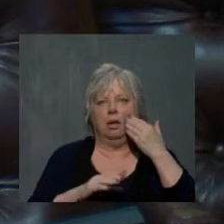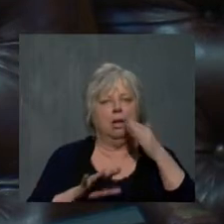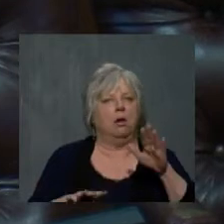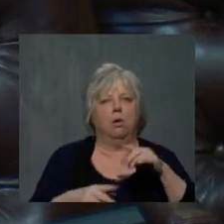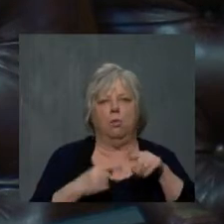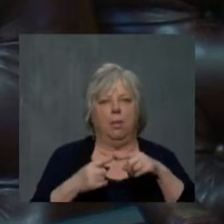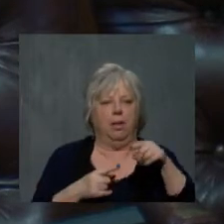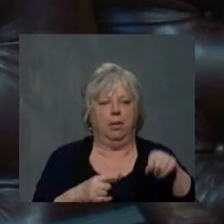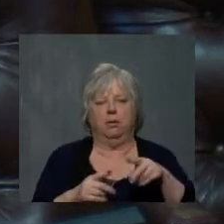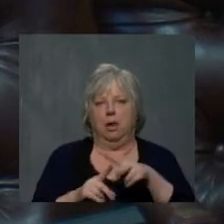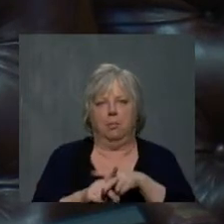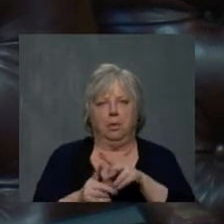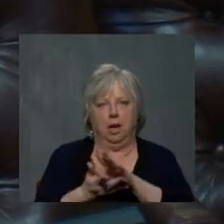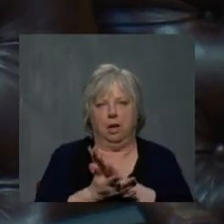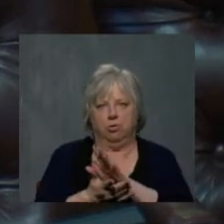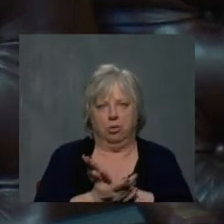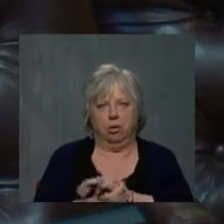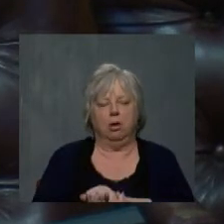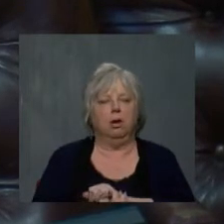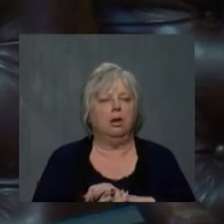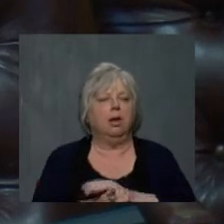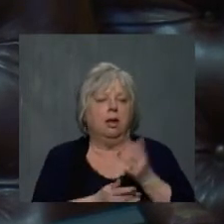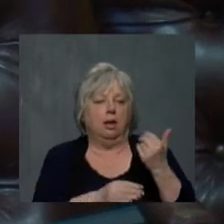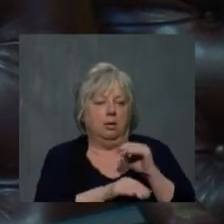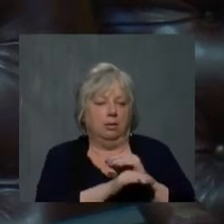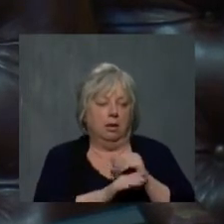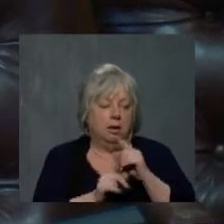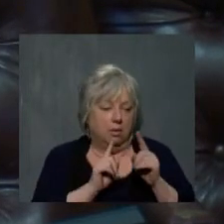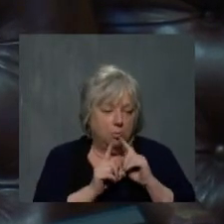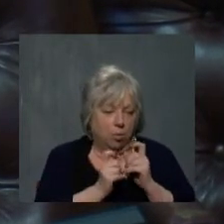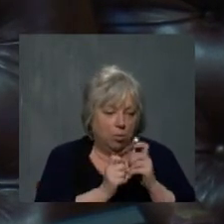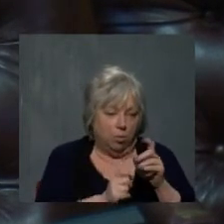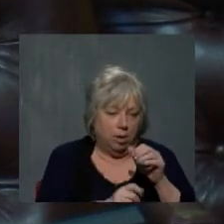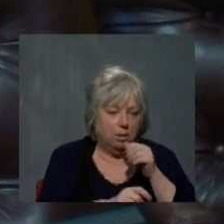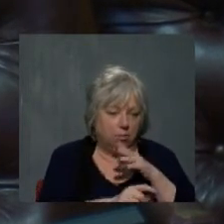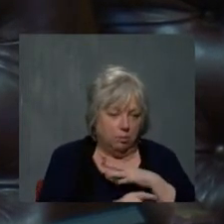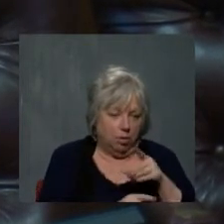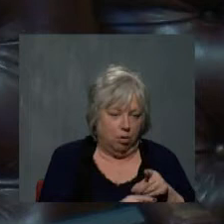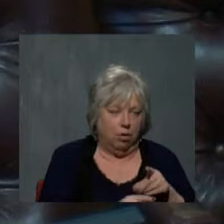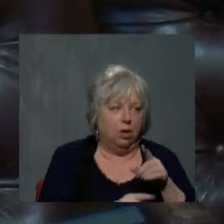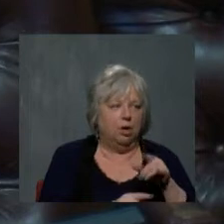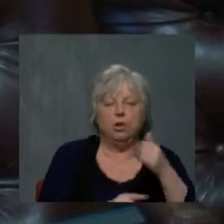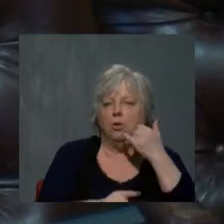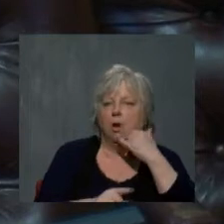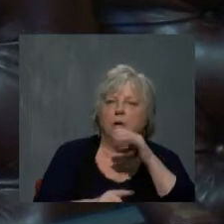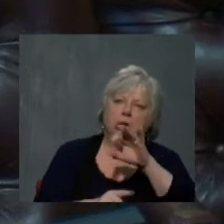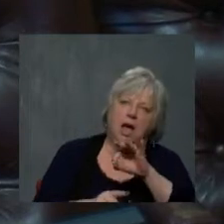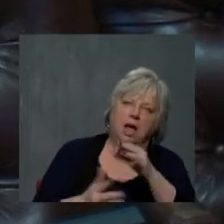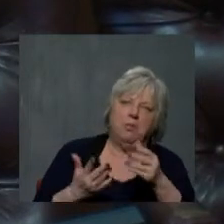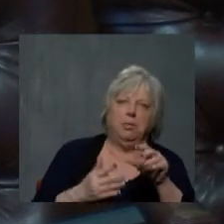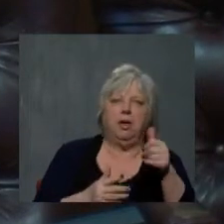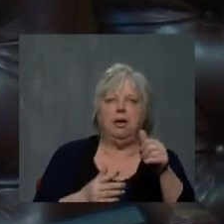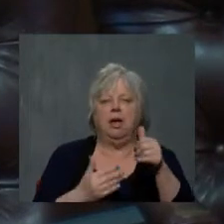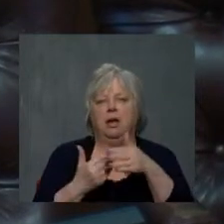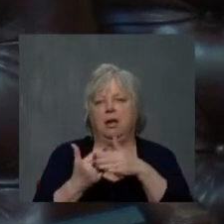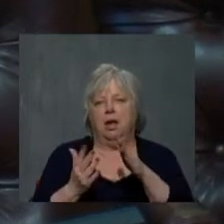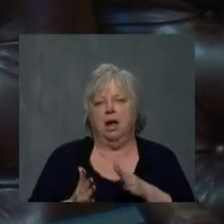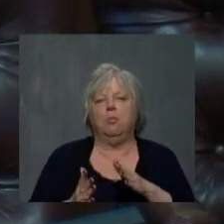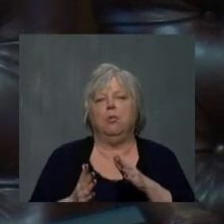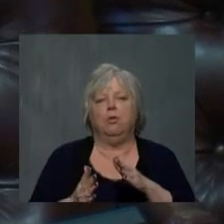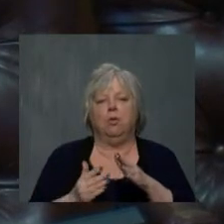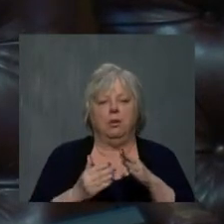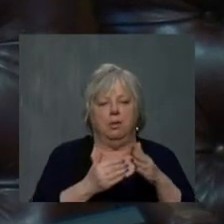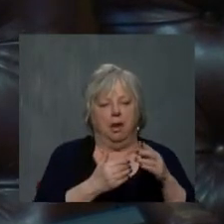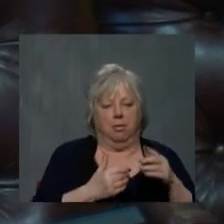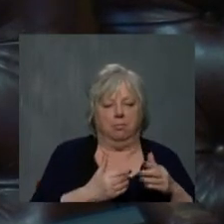this application. I spoke with her last night, and she called 9 or 10 neighbors that are in